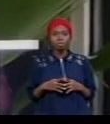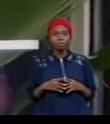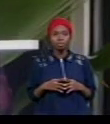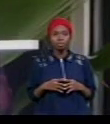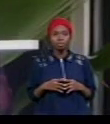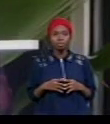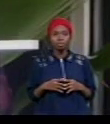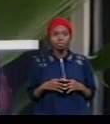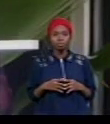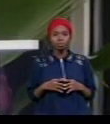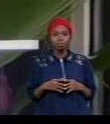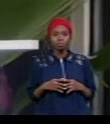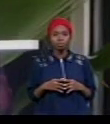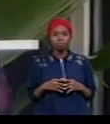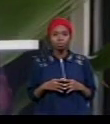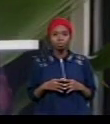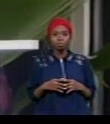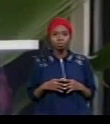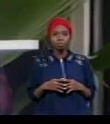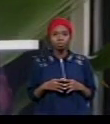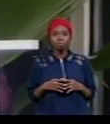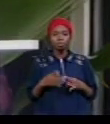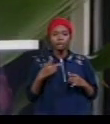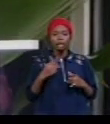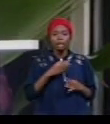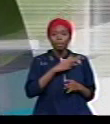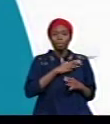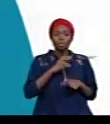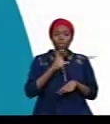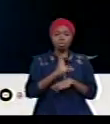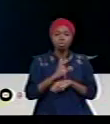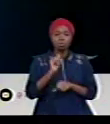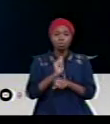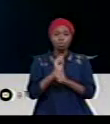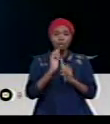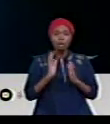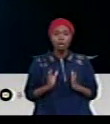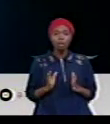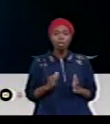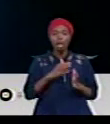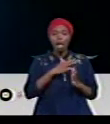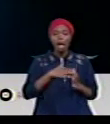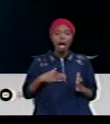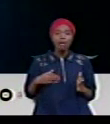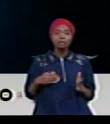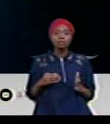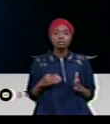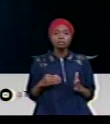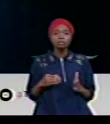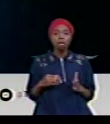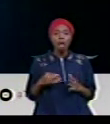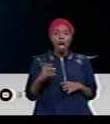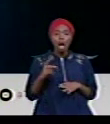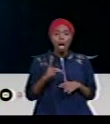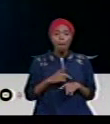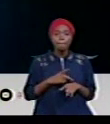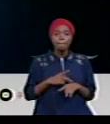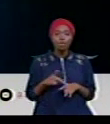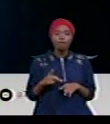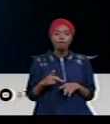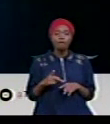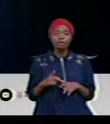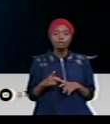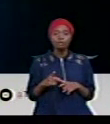The ministers, church workers, and professional conference we